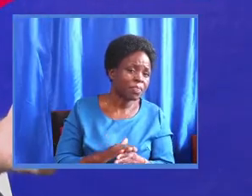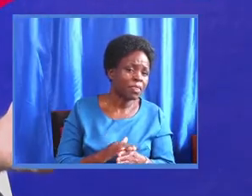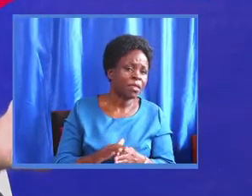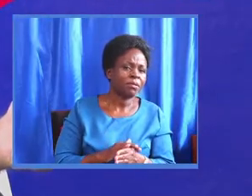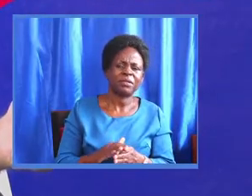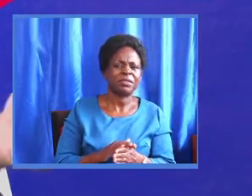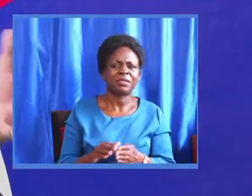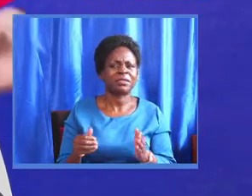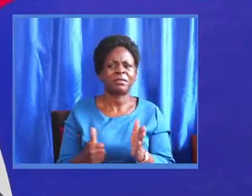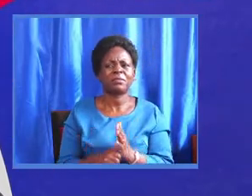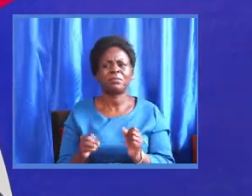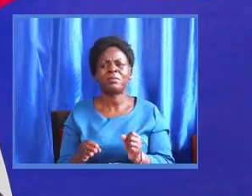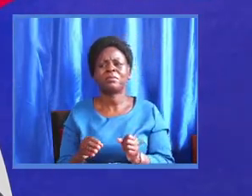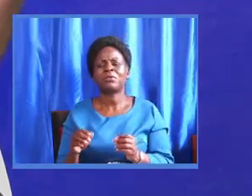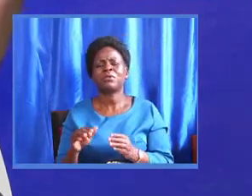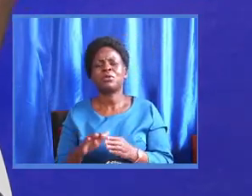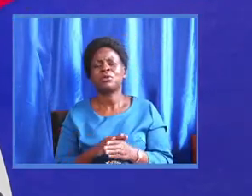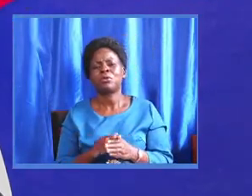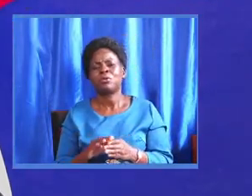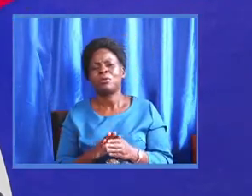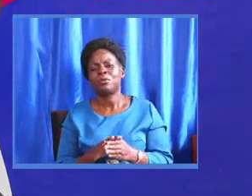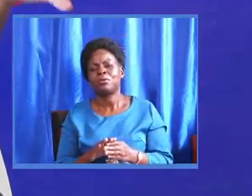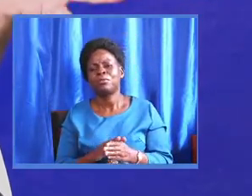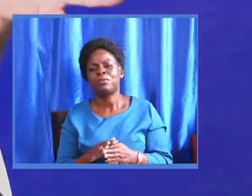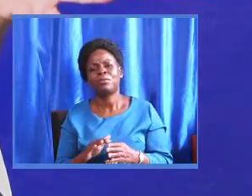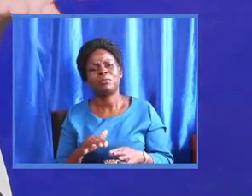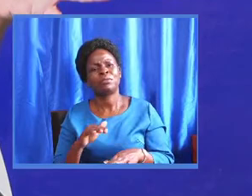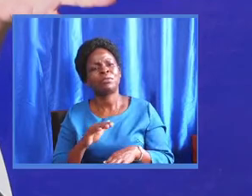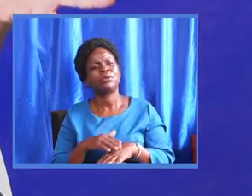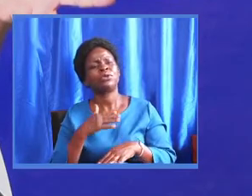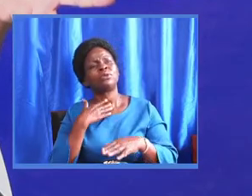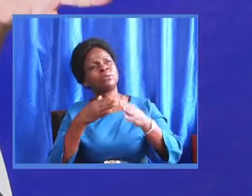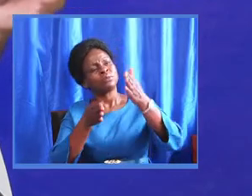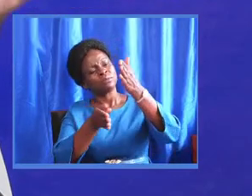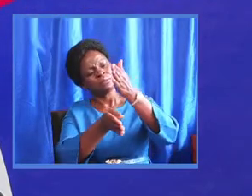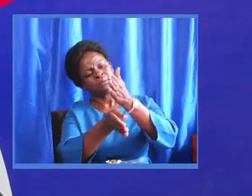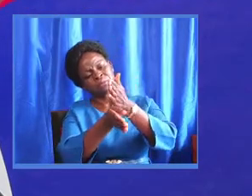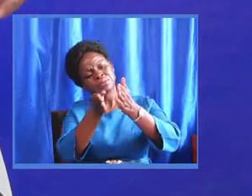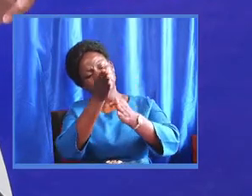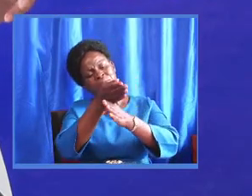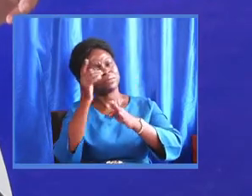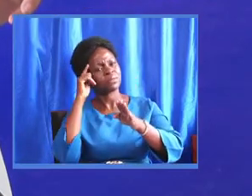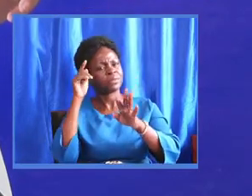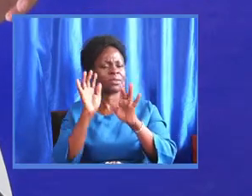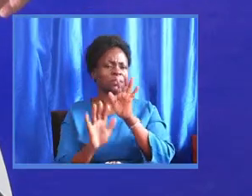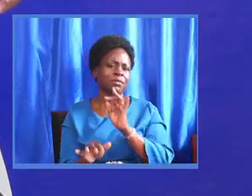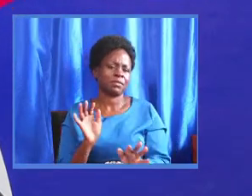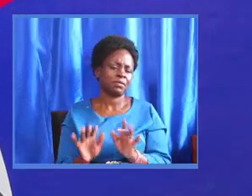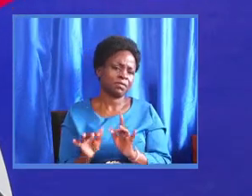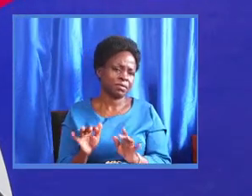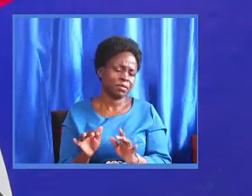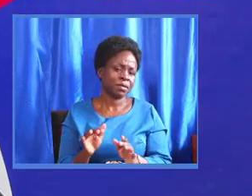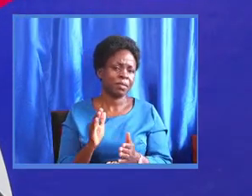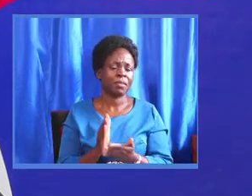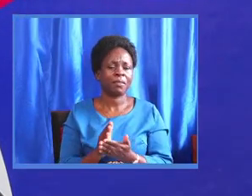hit. Because your business is going on, you still need that infrastructure of an office. The